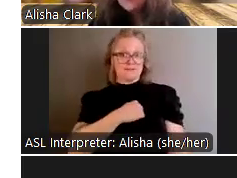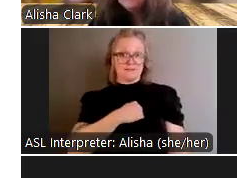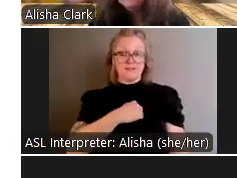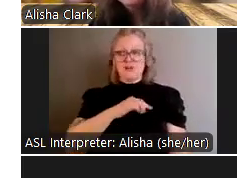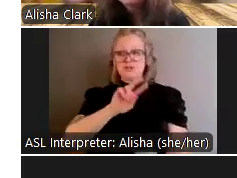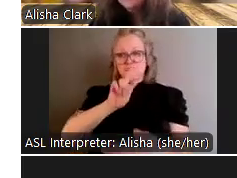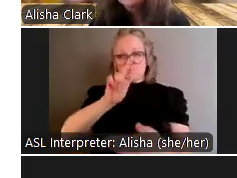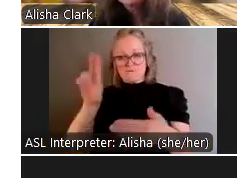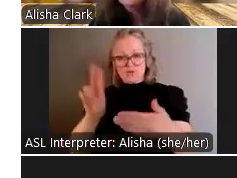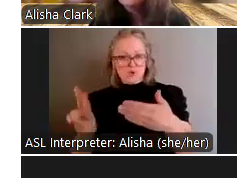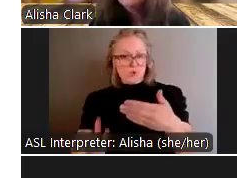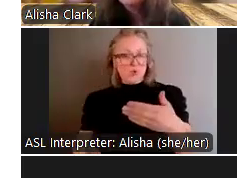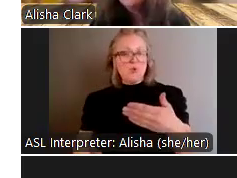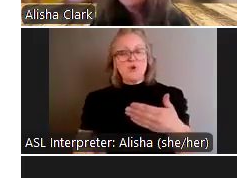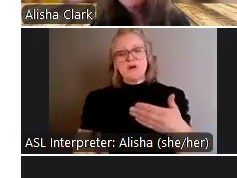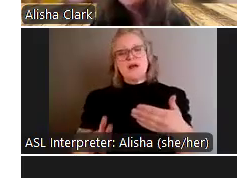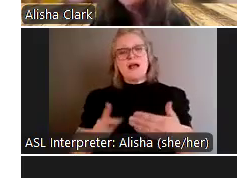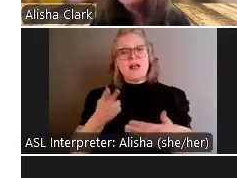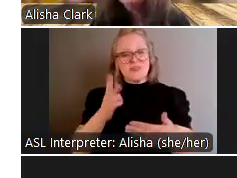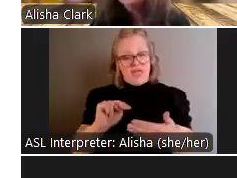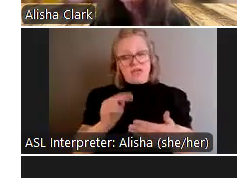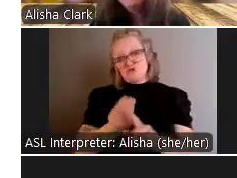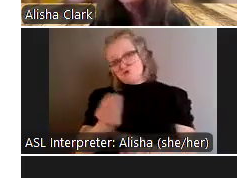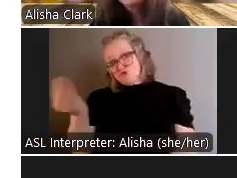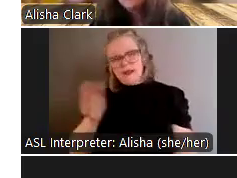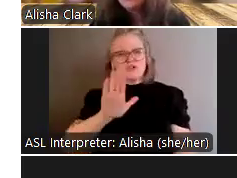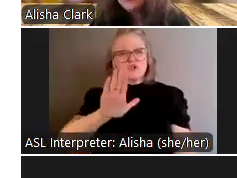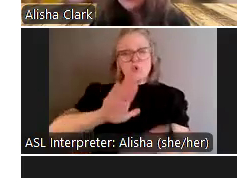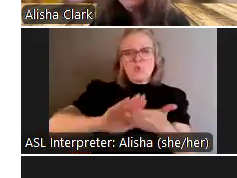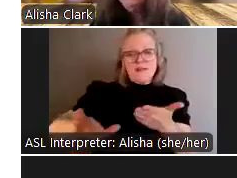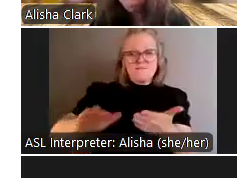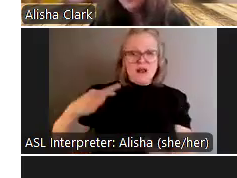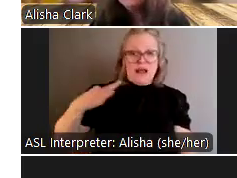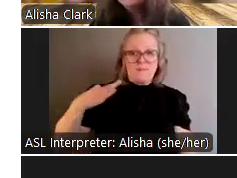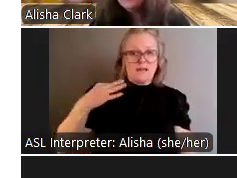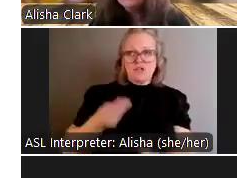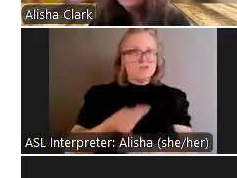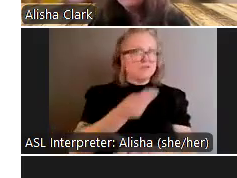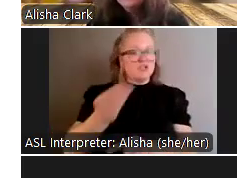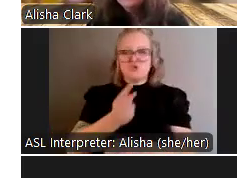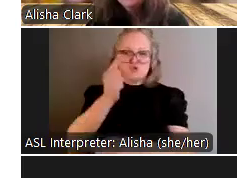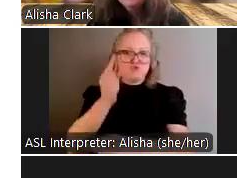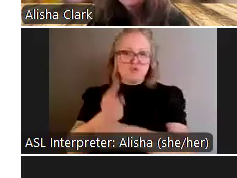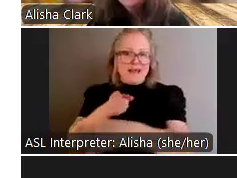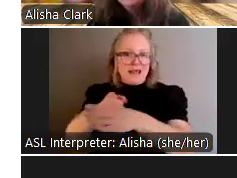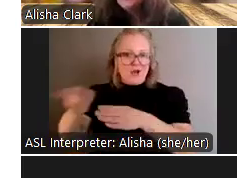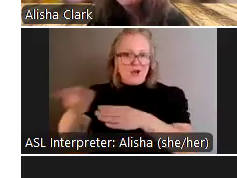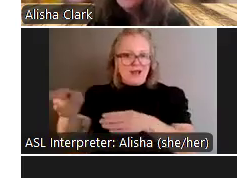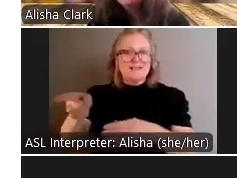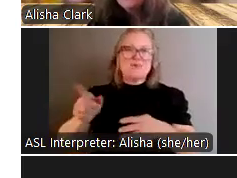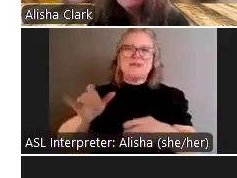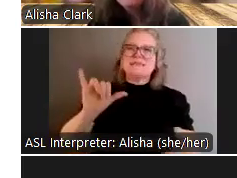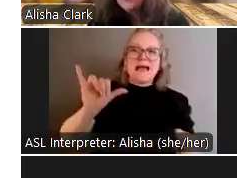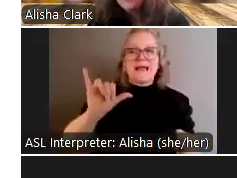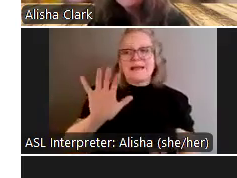review and direct your waiver application to the correct area. So it's kind of like a no